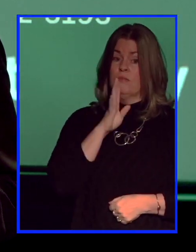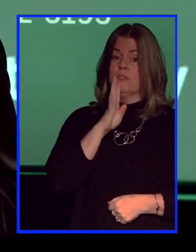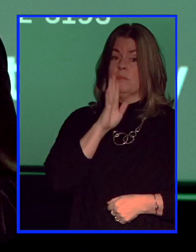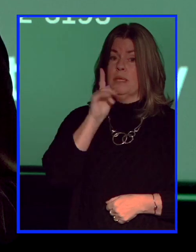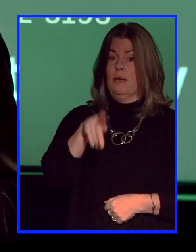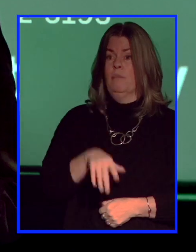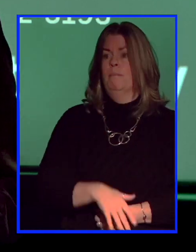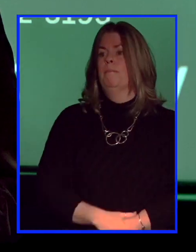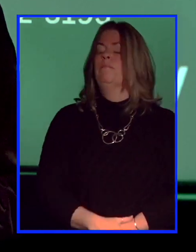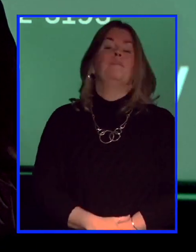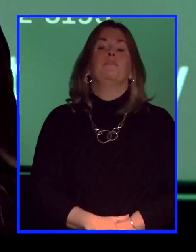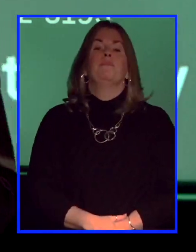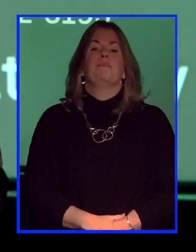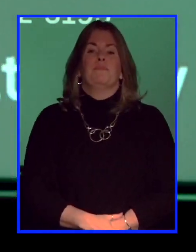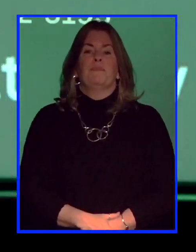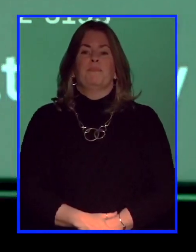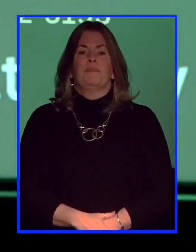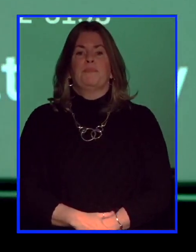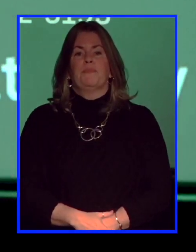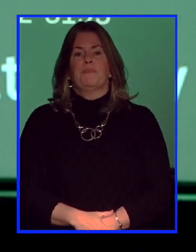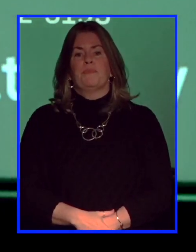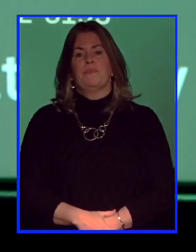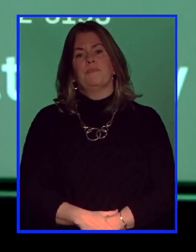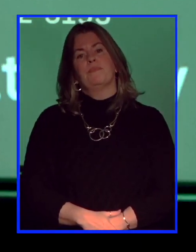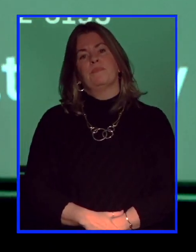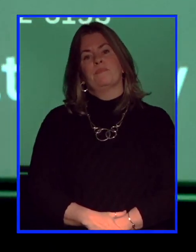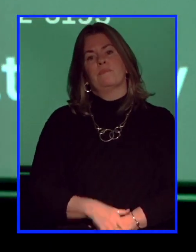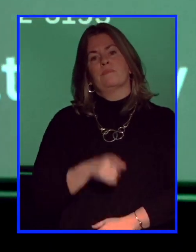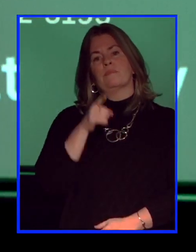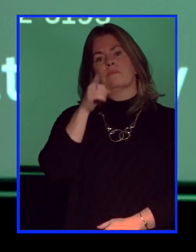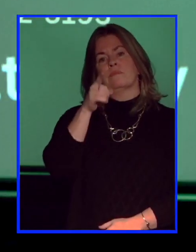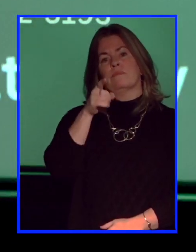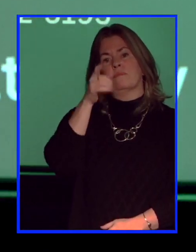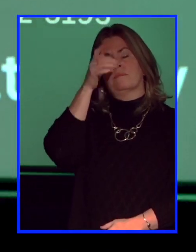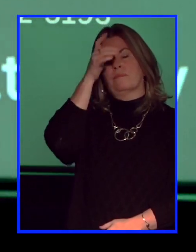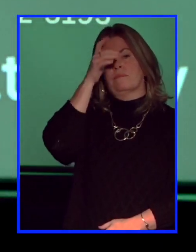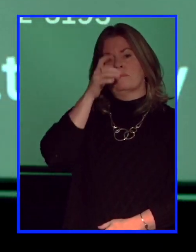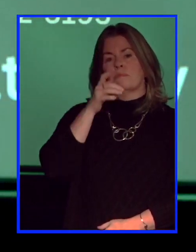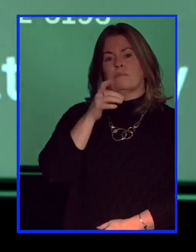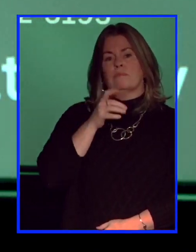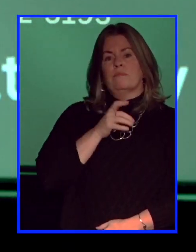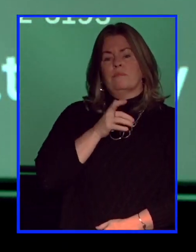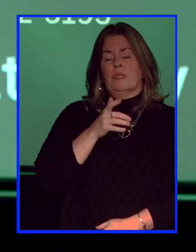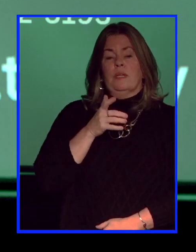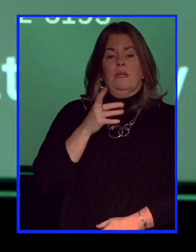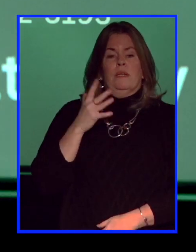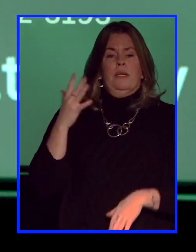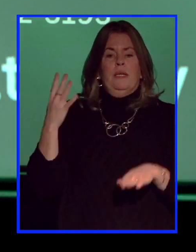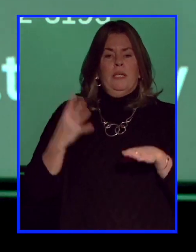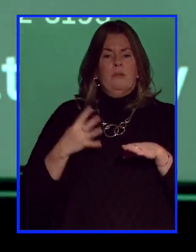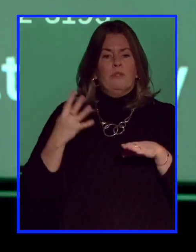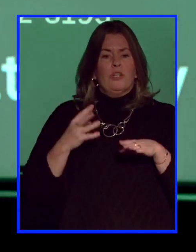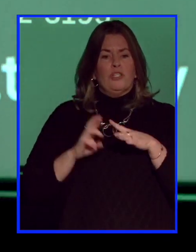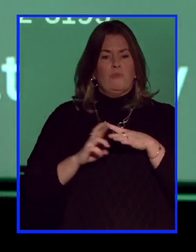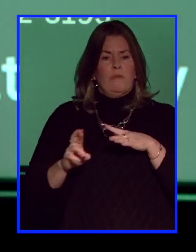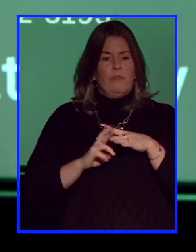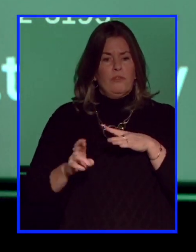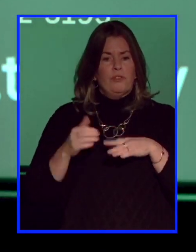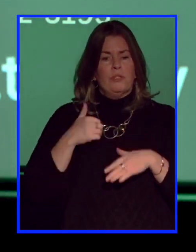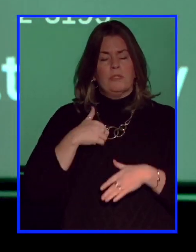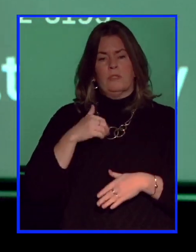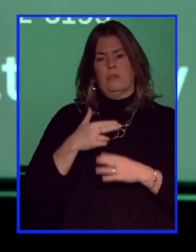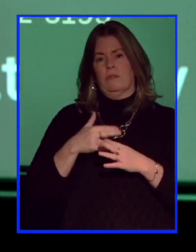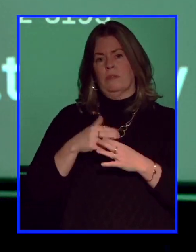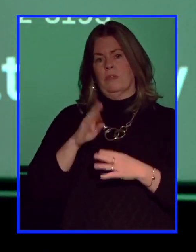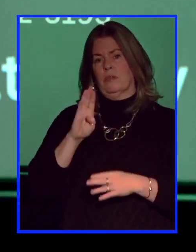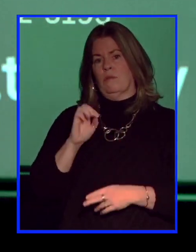up on behalf of our veterans. Yes, sir. Senator, thank you. If I can turn quickly to immigration and refugees. My name is Brian Dalton